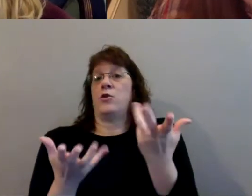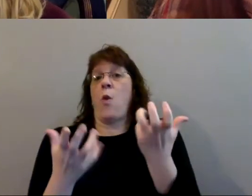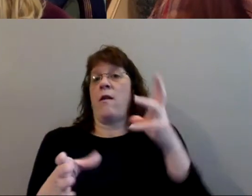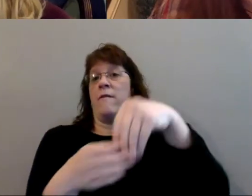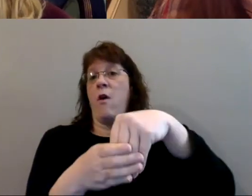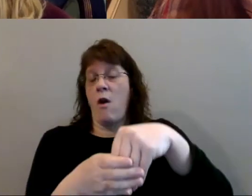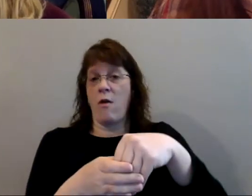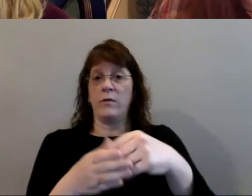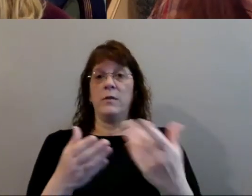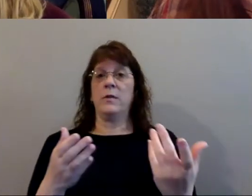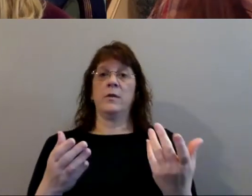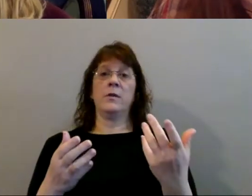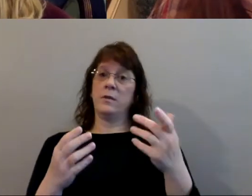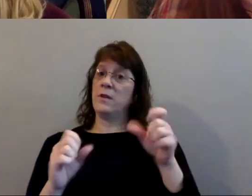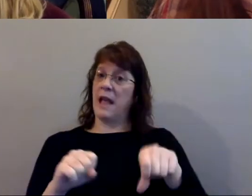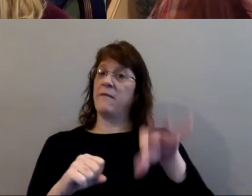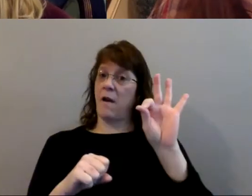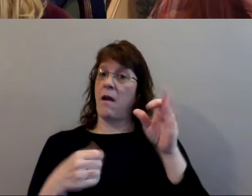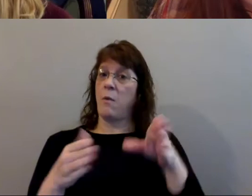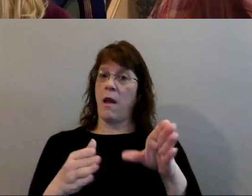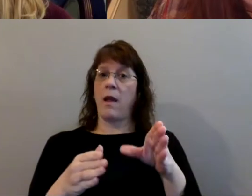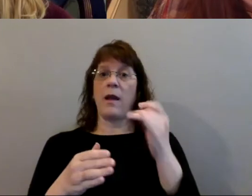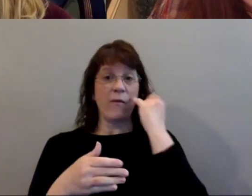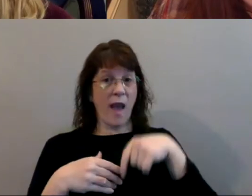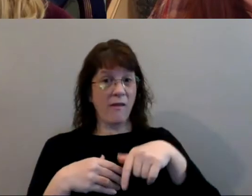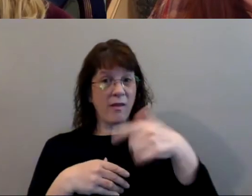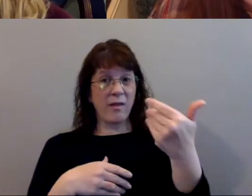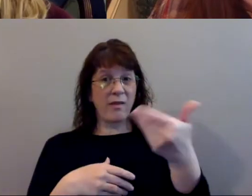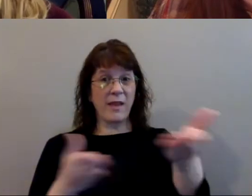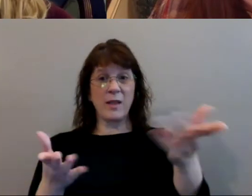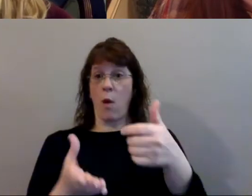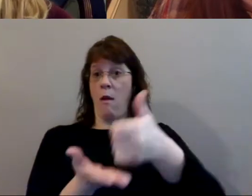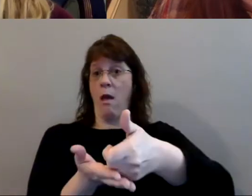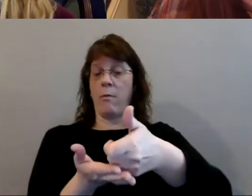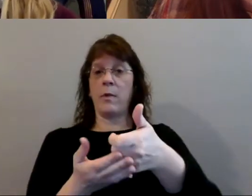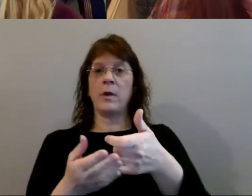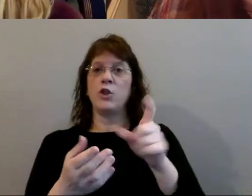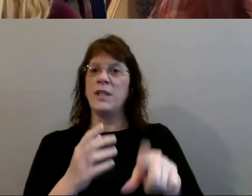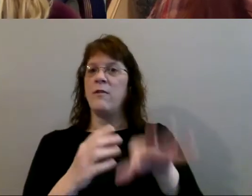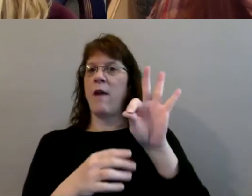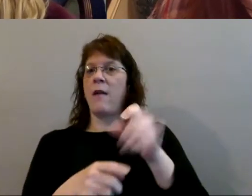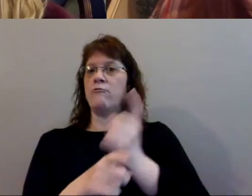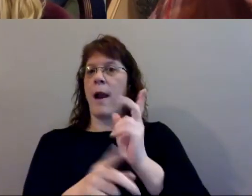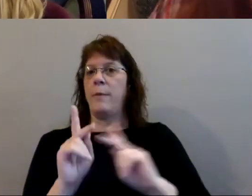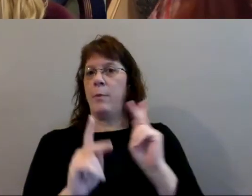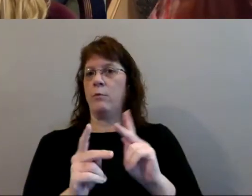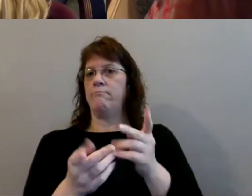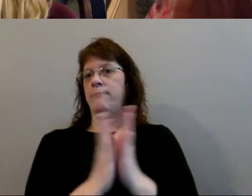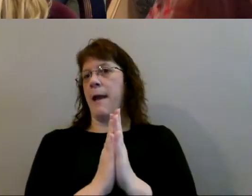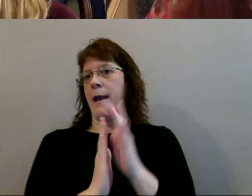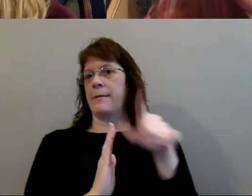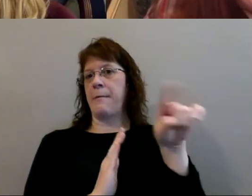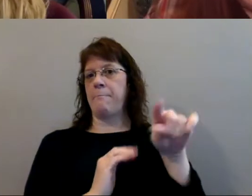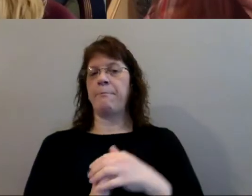But if you have things that you want to help with, I think it's a matter of finding the right people and asking. Yeah, and you can also just do